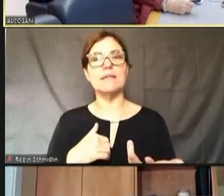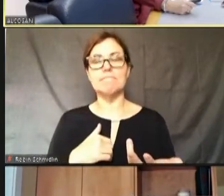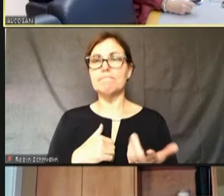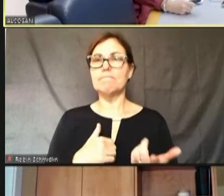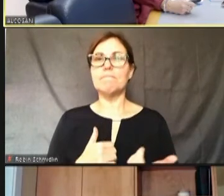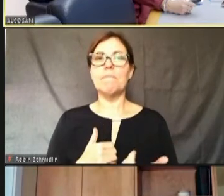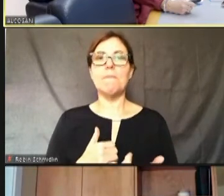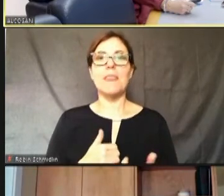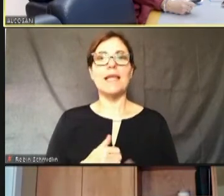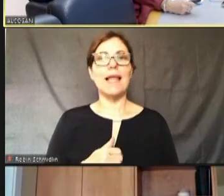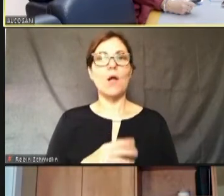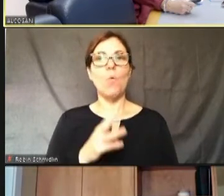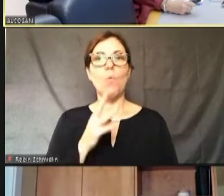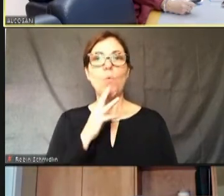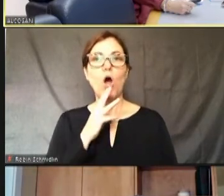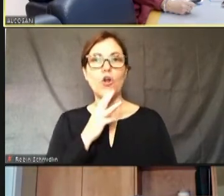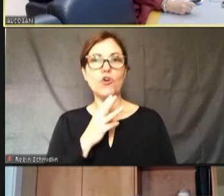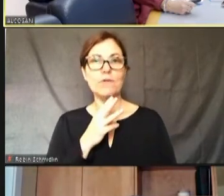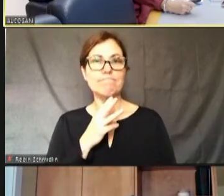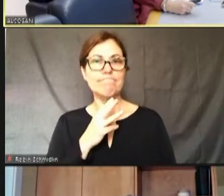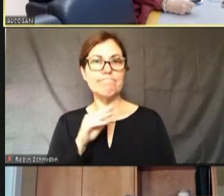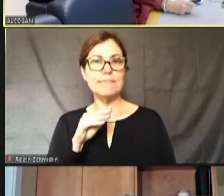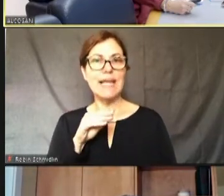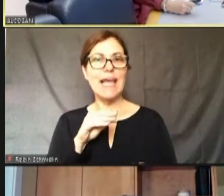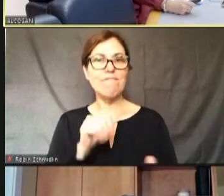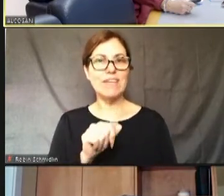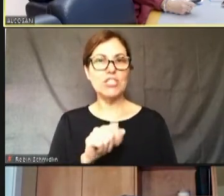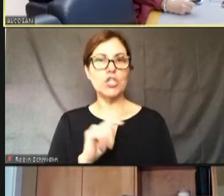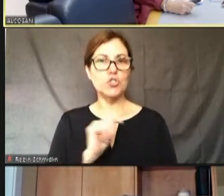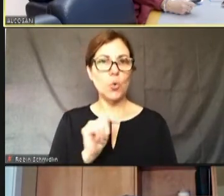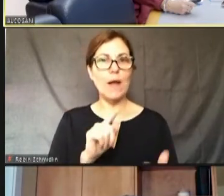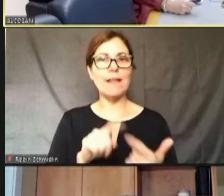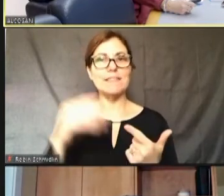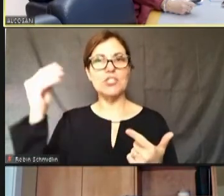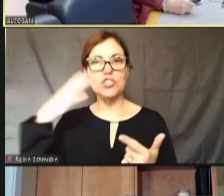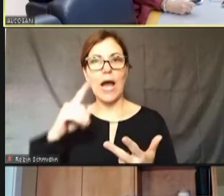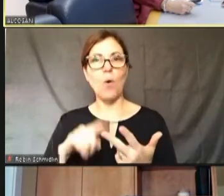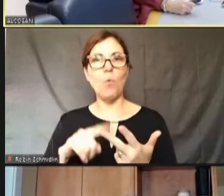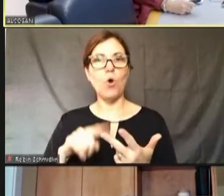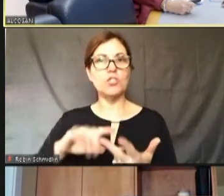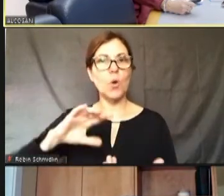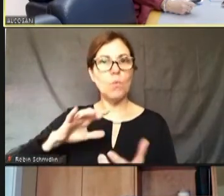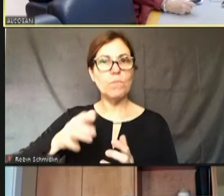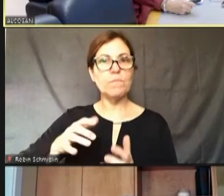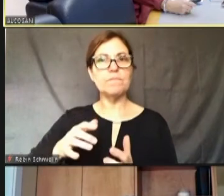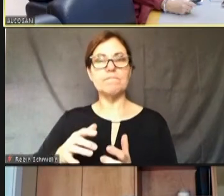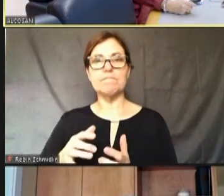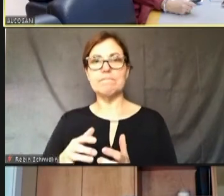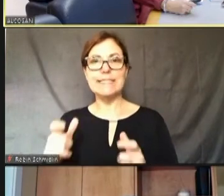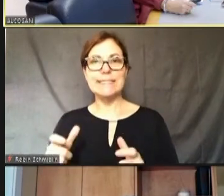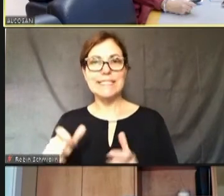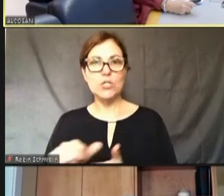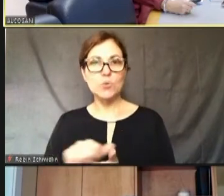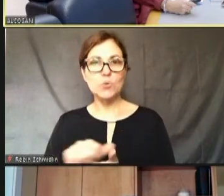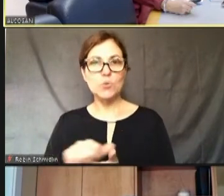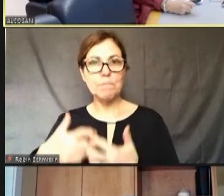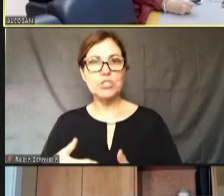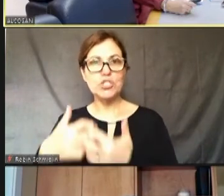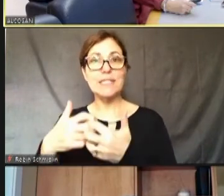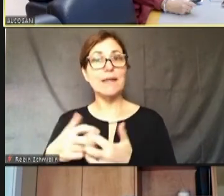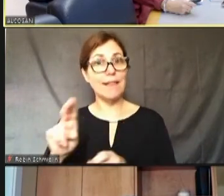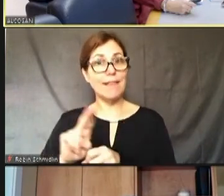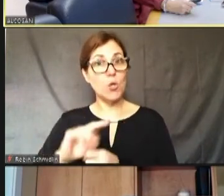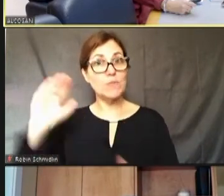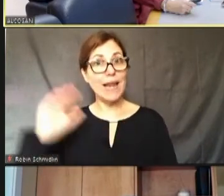efficient toilets, showers, washing machines, dishwashers use less water. So it's great that you're able to